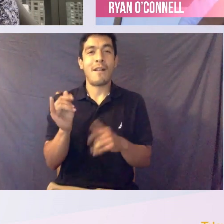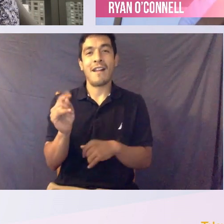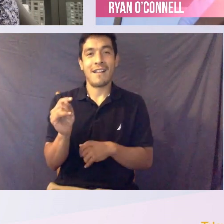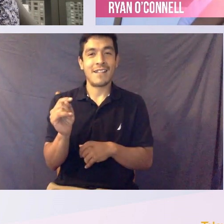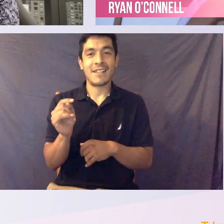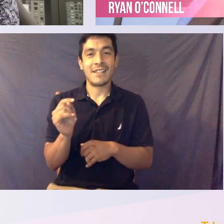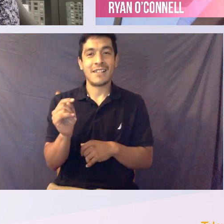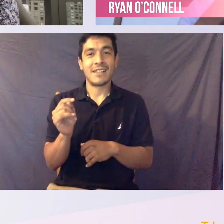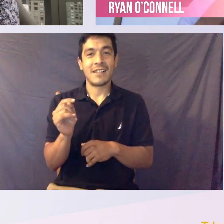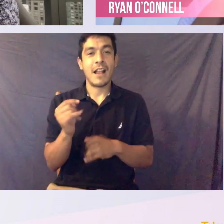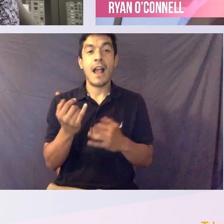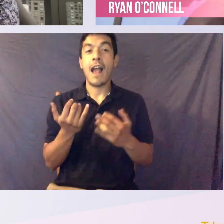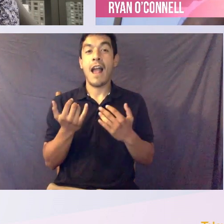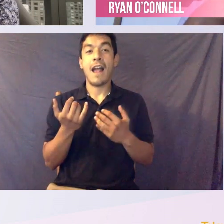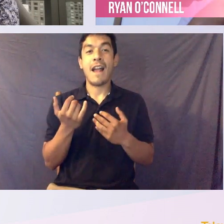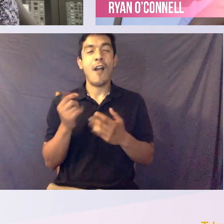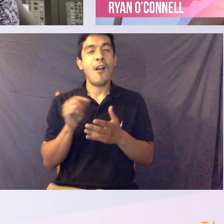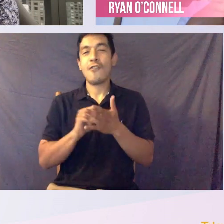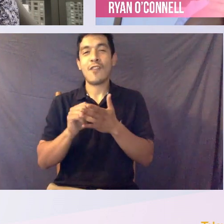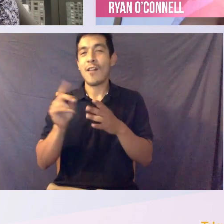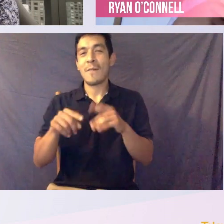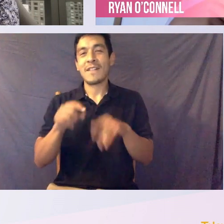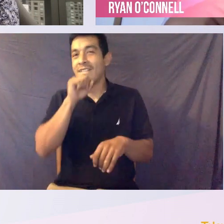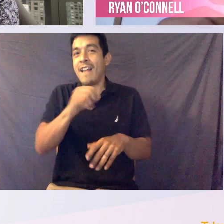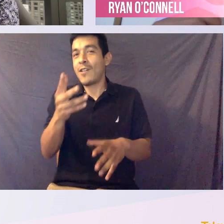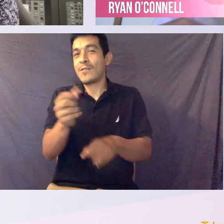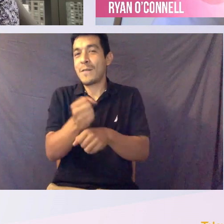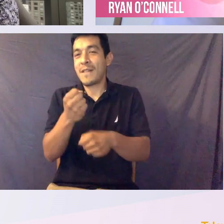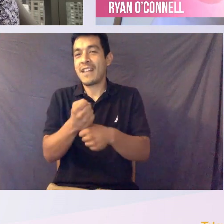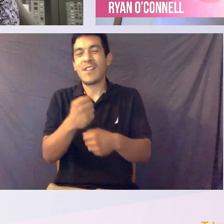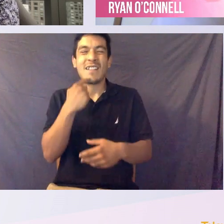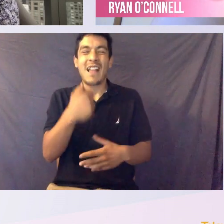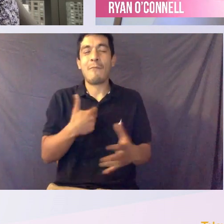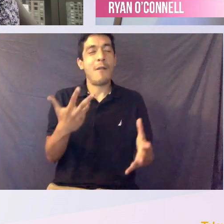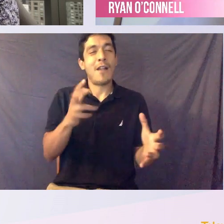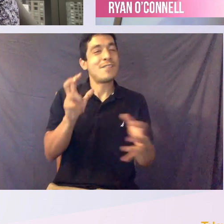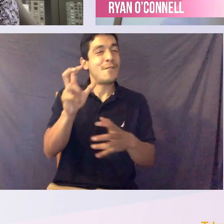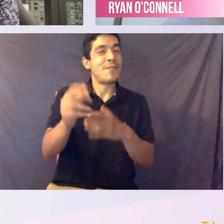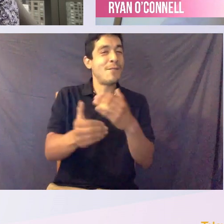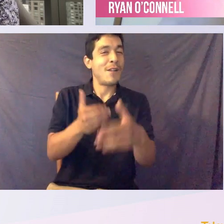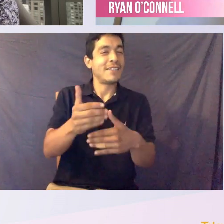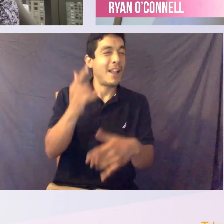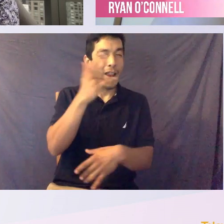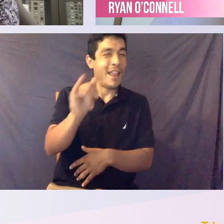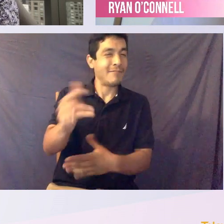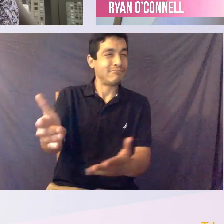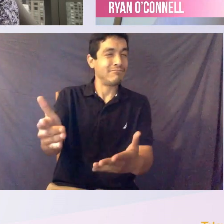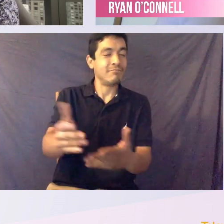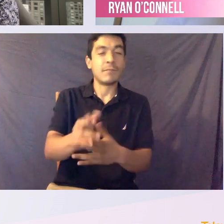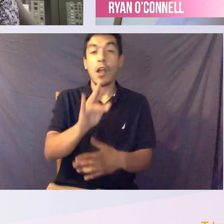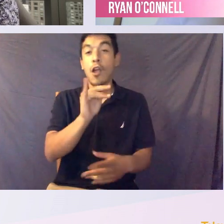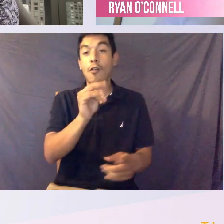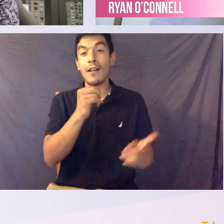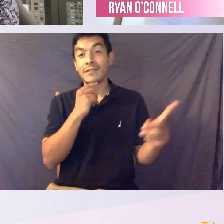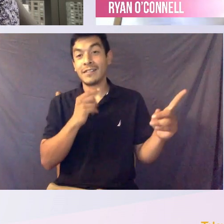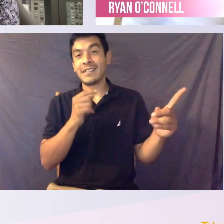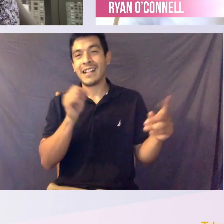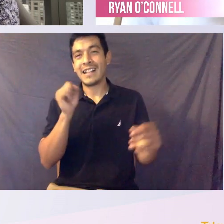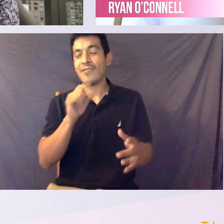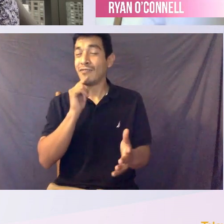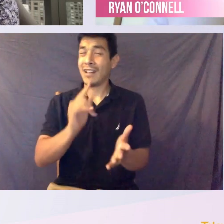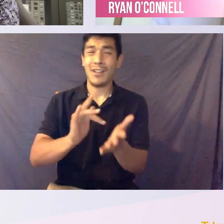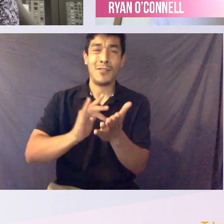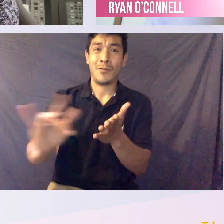Buyers must have loved what you cooked up. So tell us, what was the pitch process like for you? Yeah, it was a rude